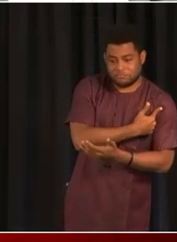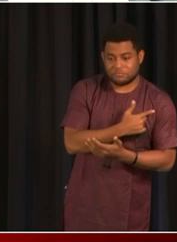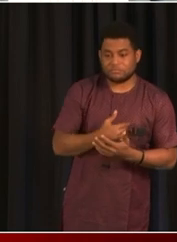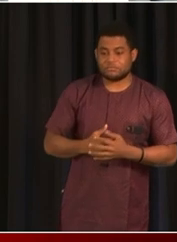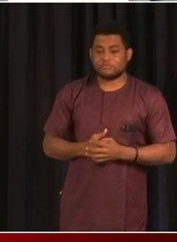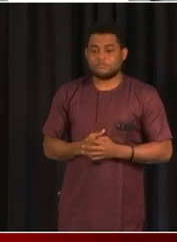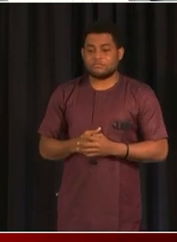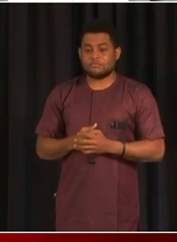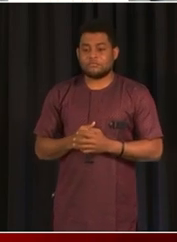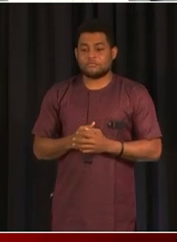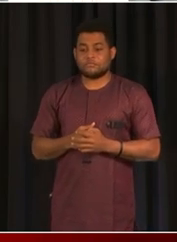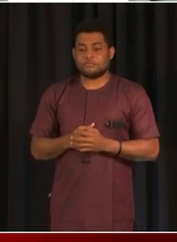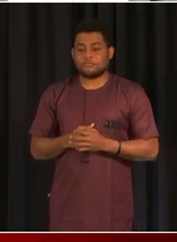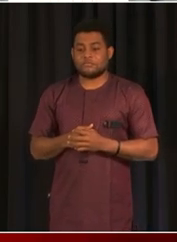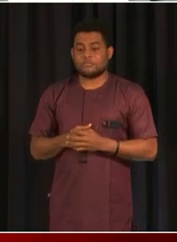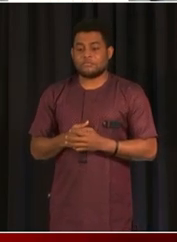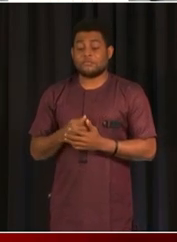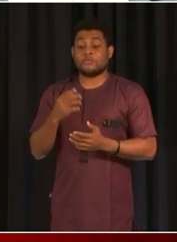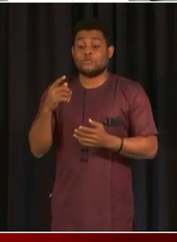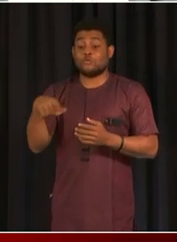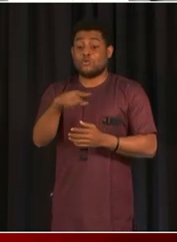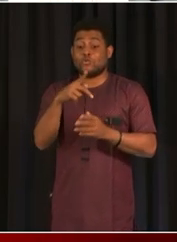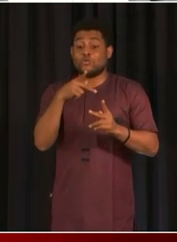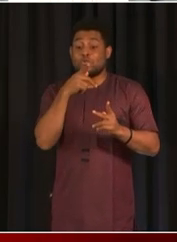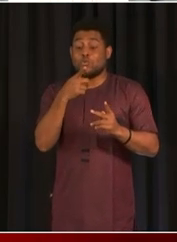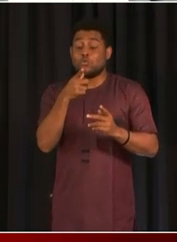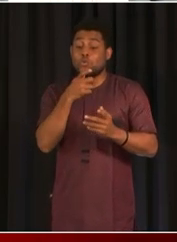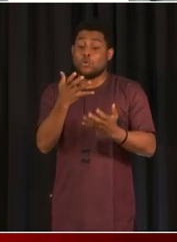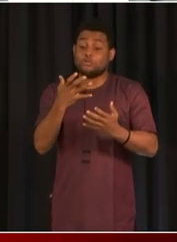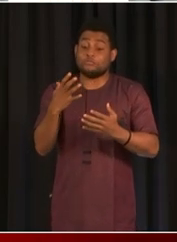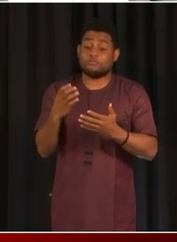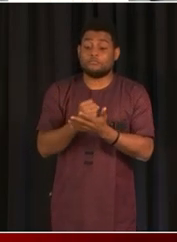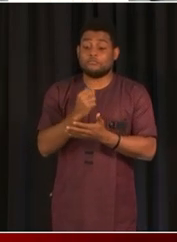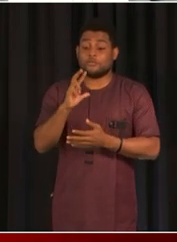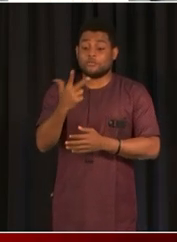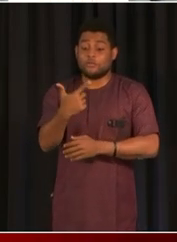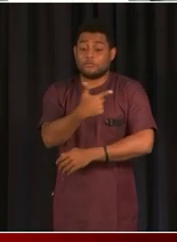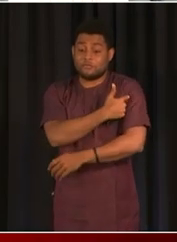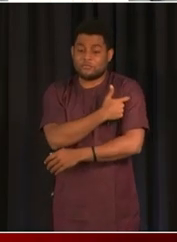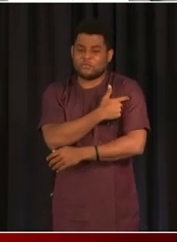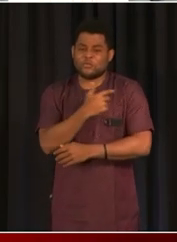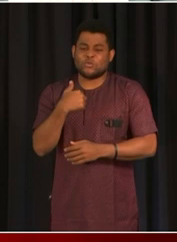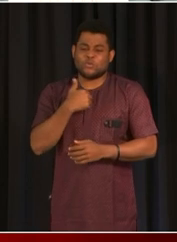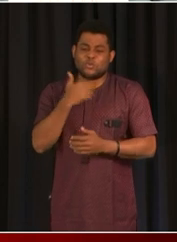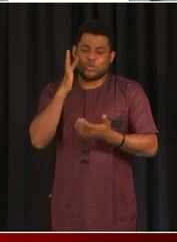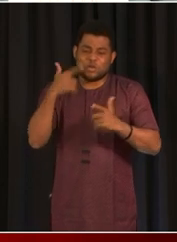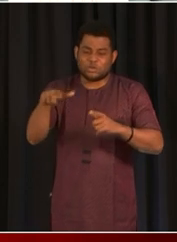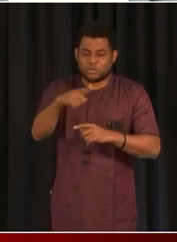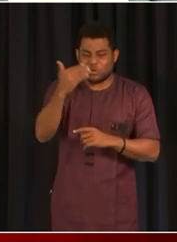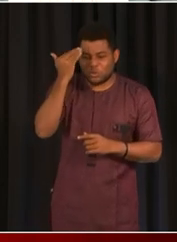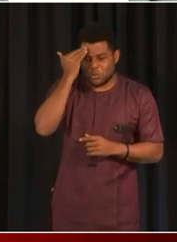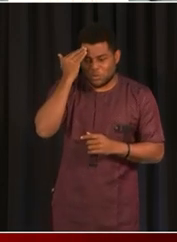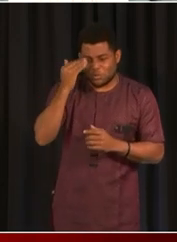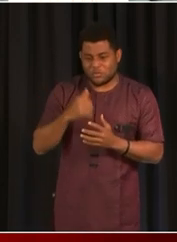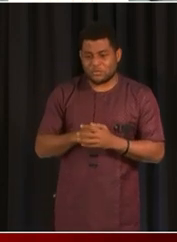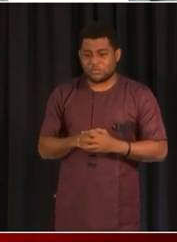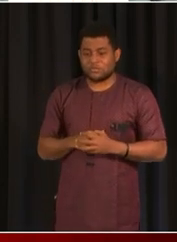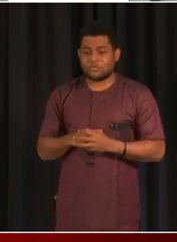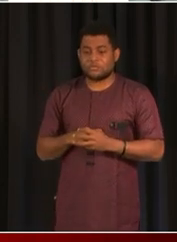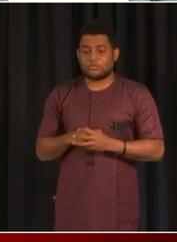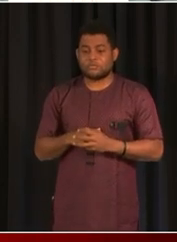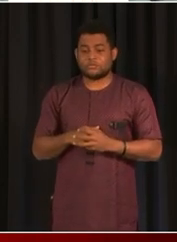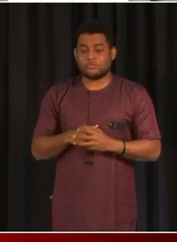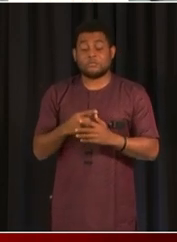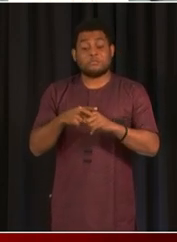just want to start getting vaccinated, we will know that it is your third dose at some point. Now, what these registries do not have, they do